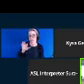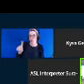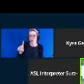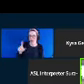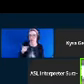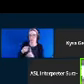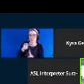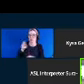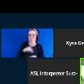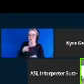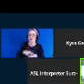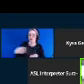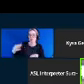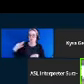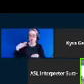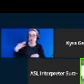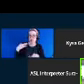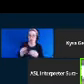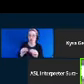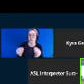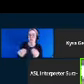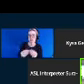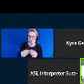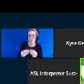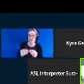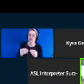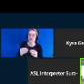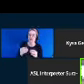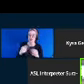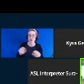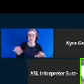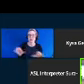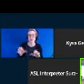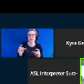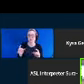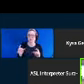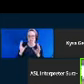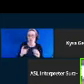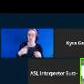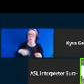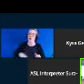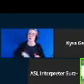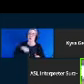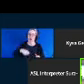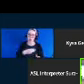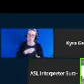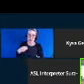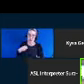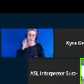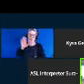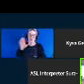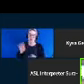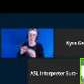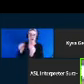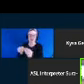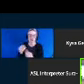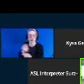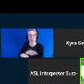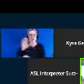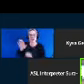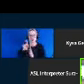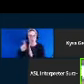National Volunteer Organizations Active in Disaster. And we are a proud member of that organization and use those principles